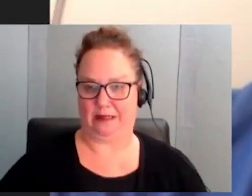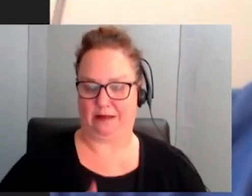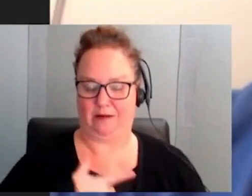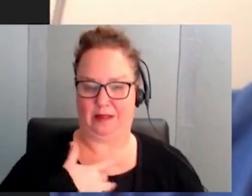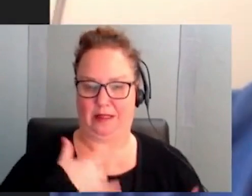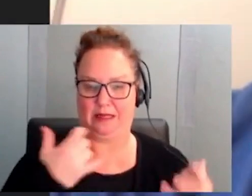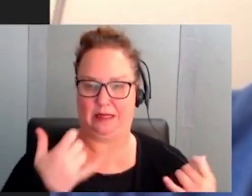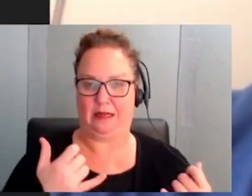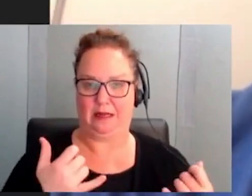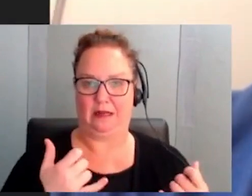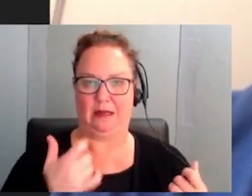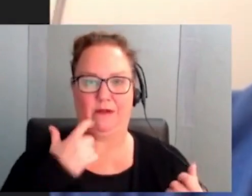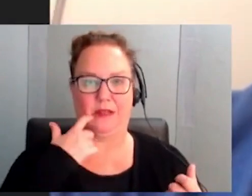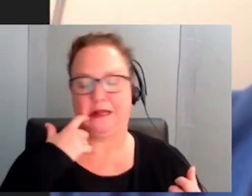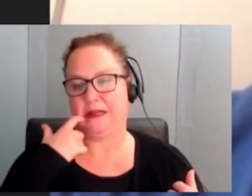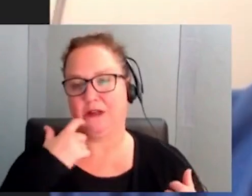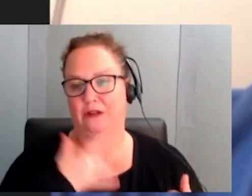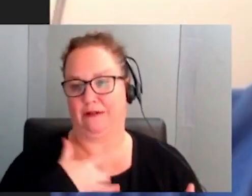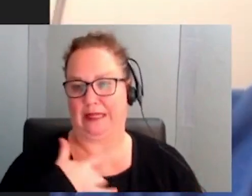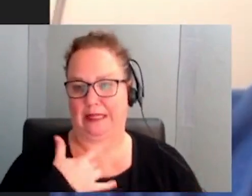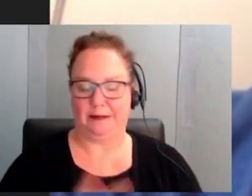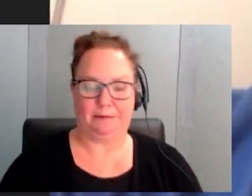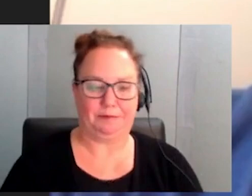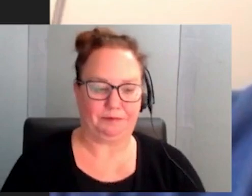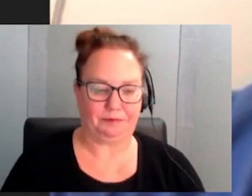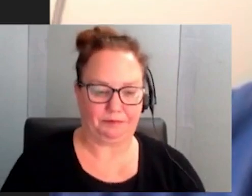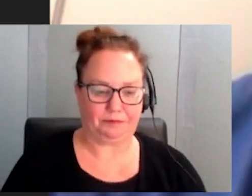as the addiction feeling.